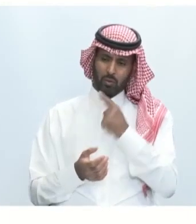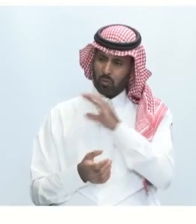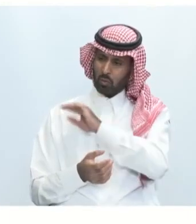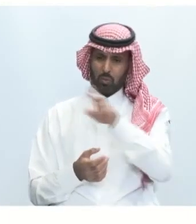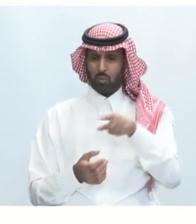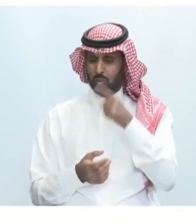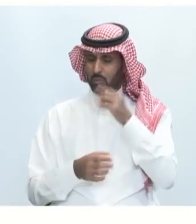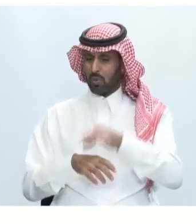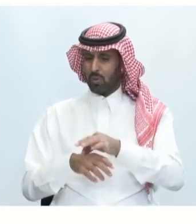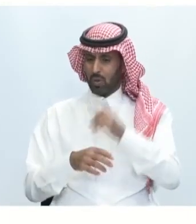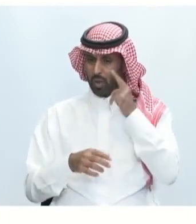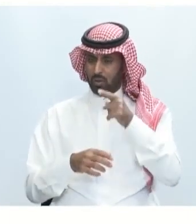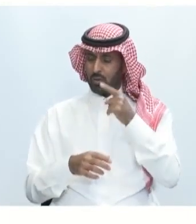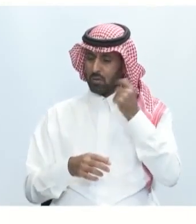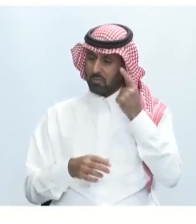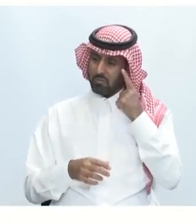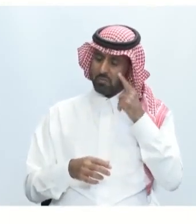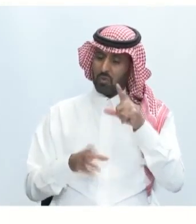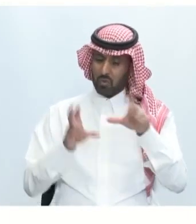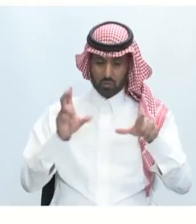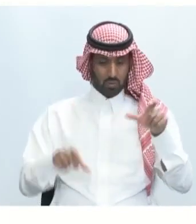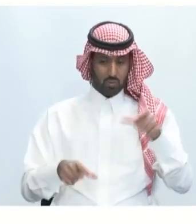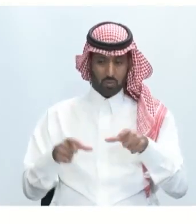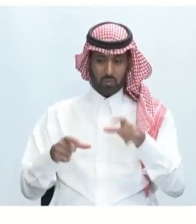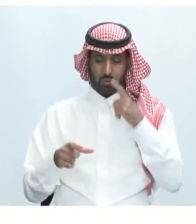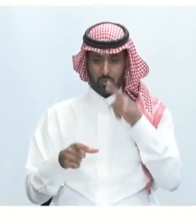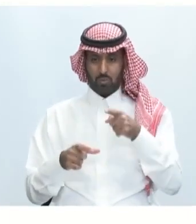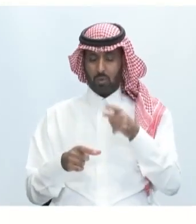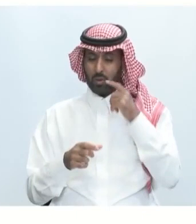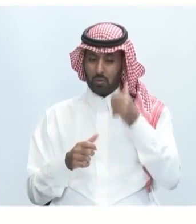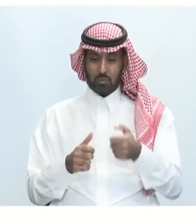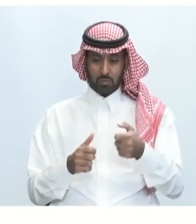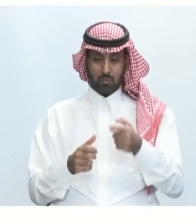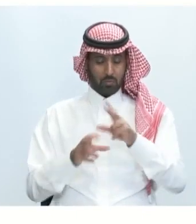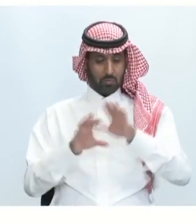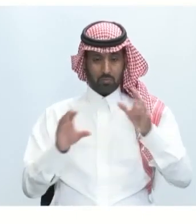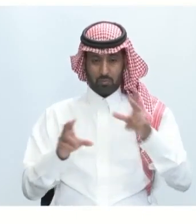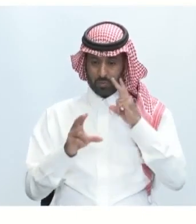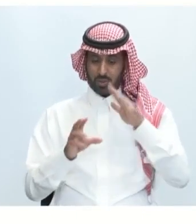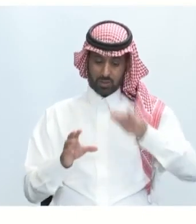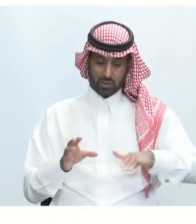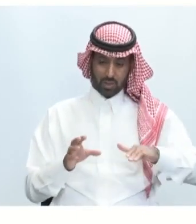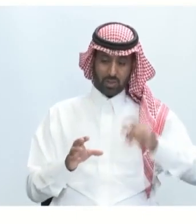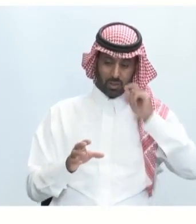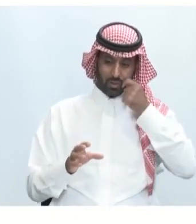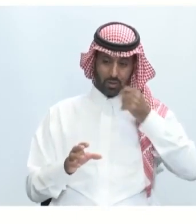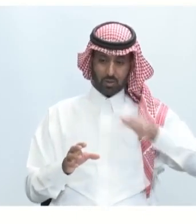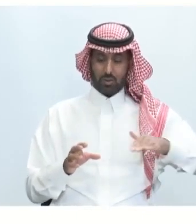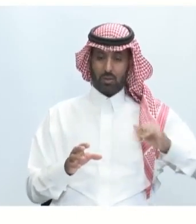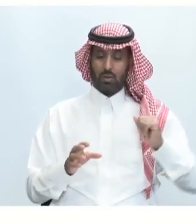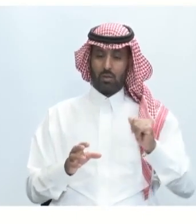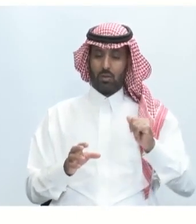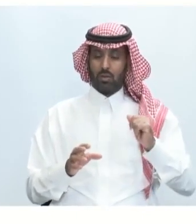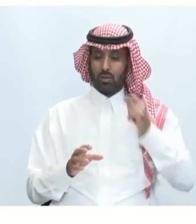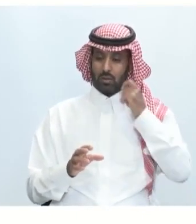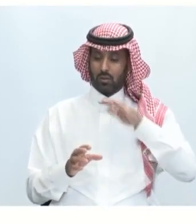are watching less TV now. Of course, we all assume that. Many people assume that teenagers